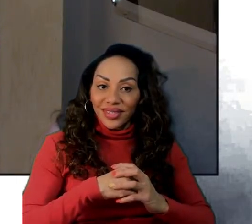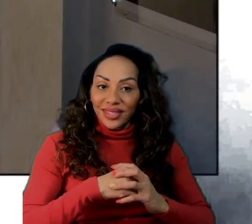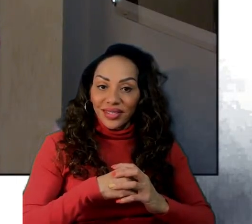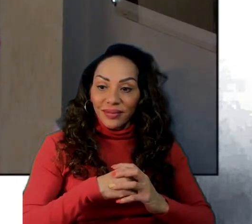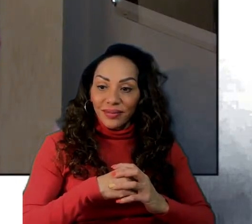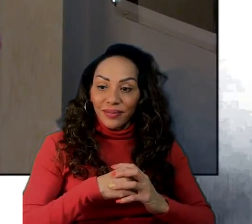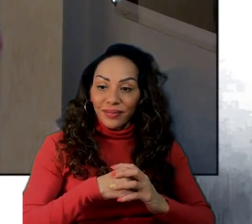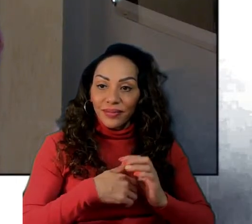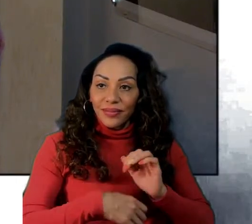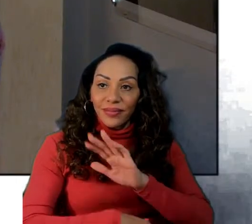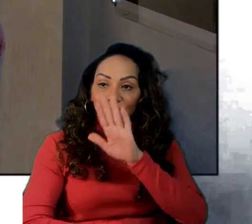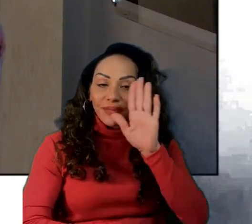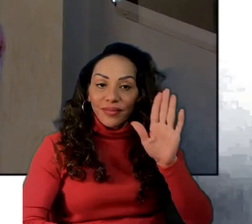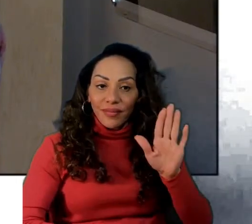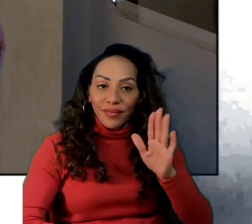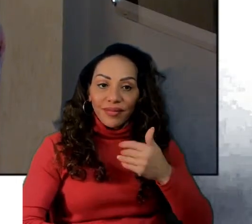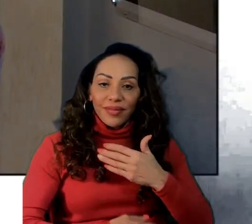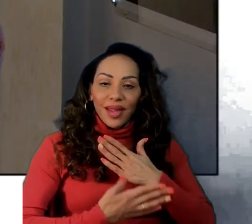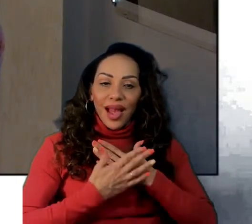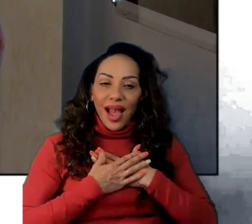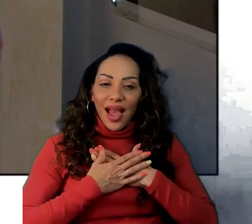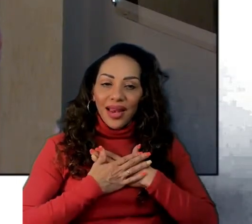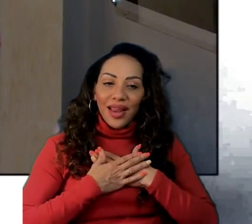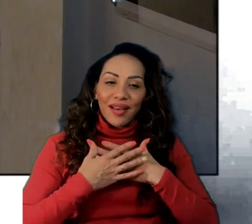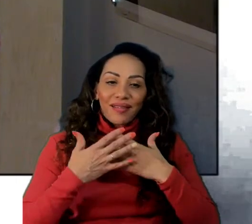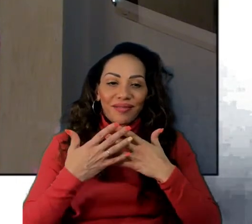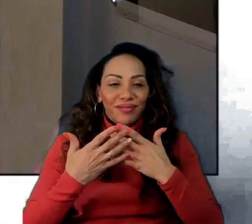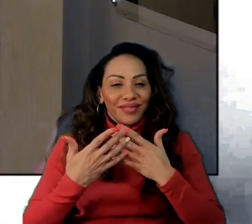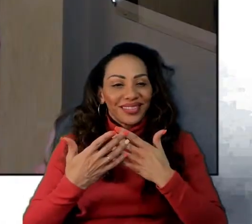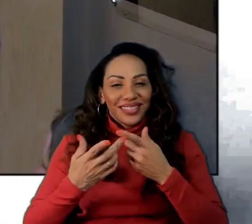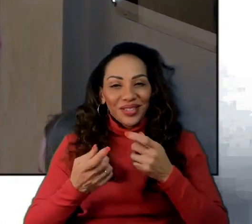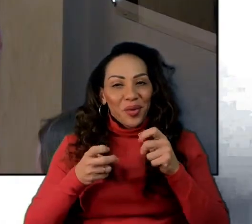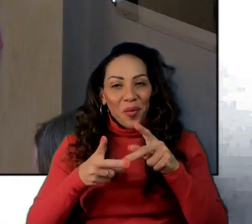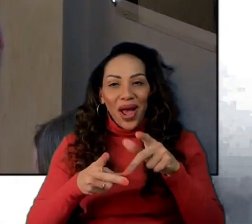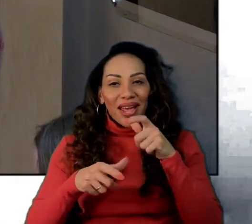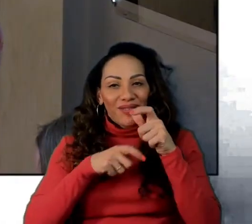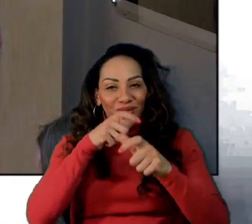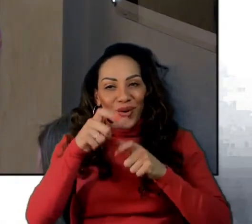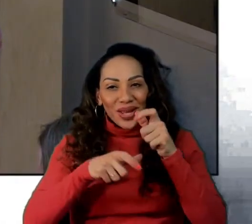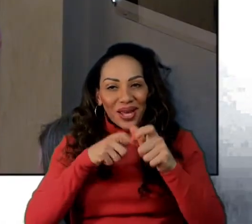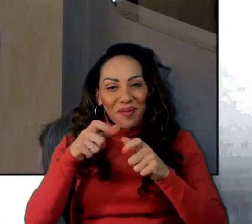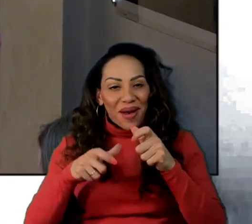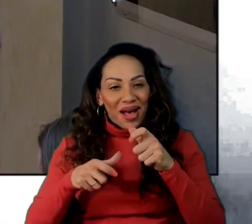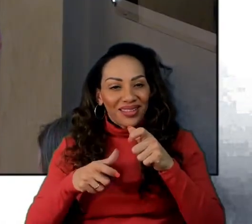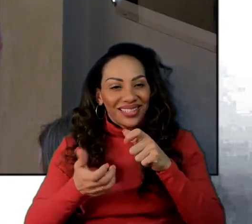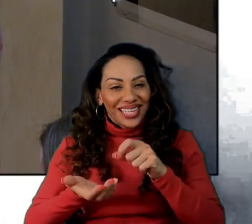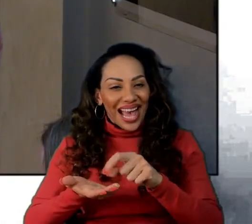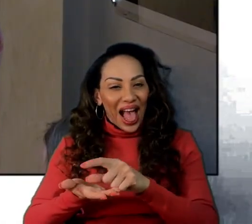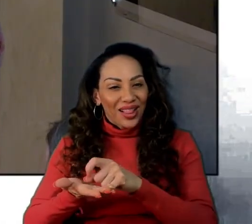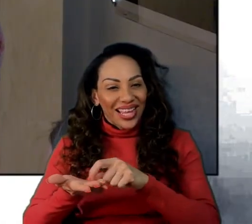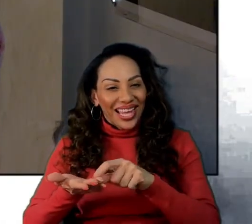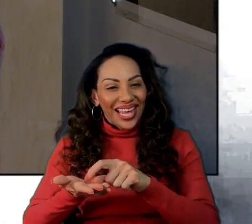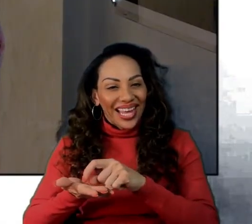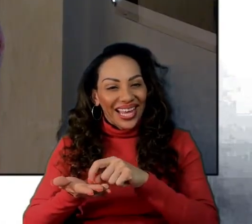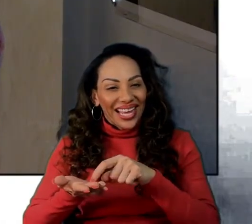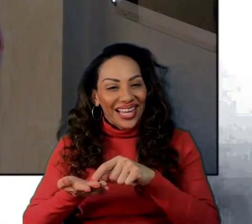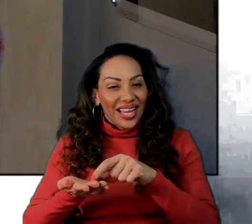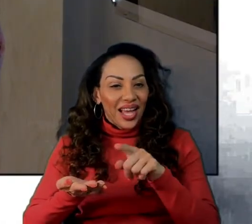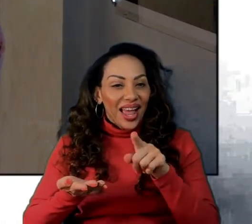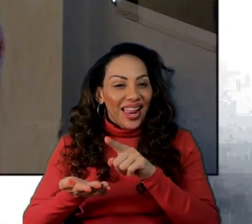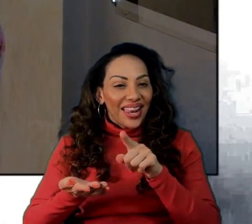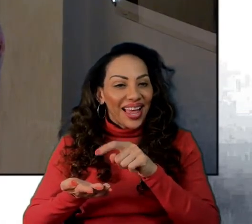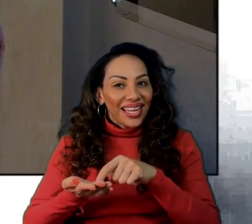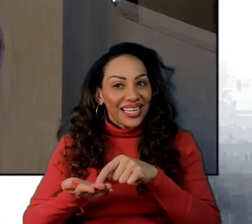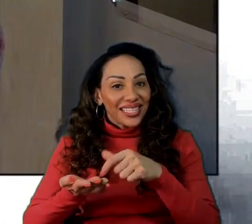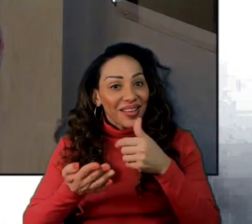Hi, I really love how you talk about the algae as if they're your friend, or like, you know, a good friend,